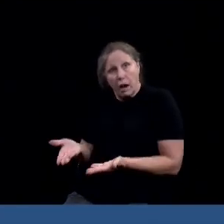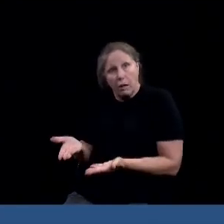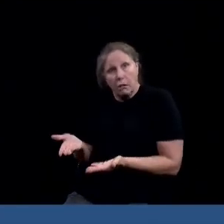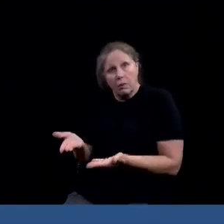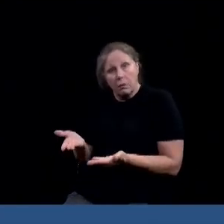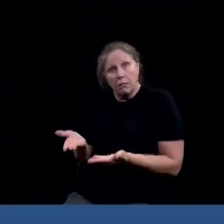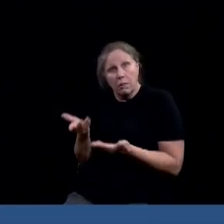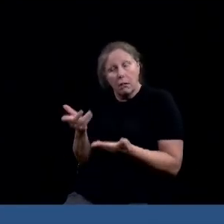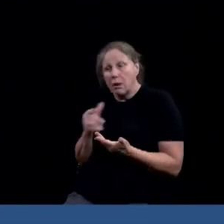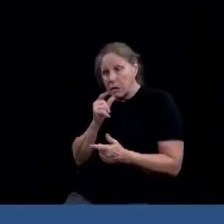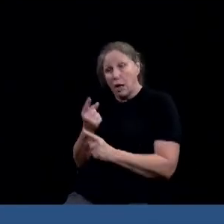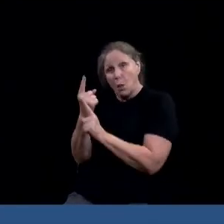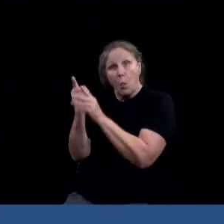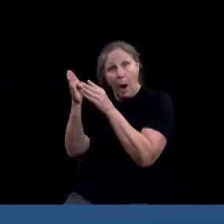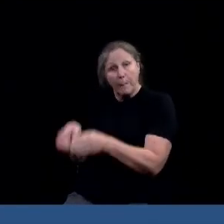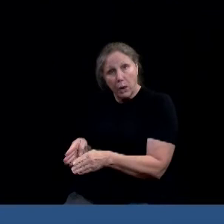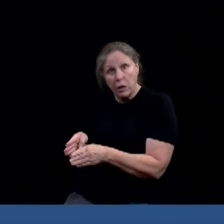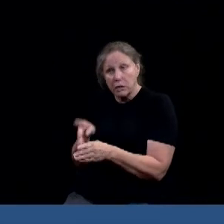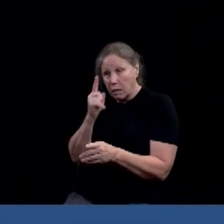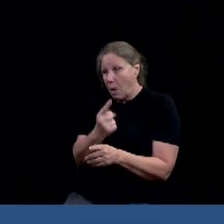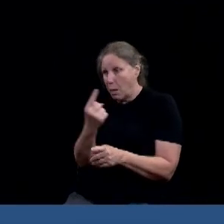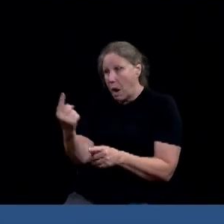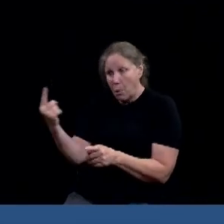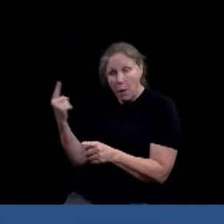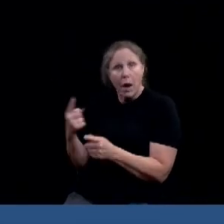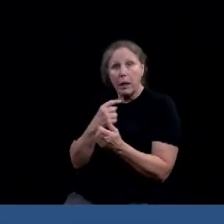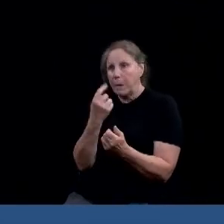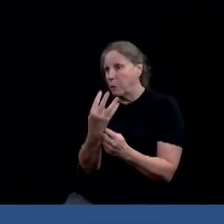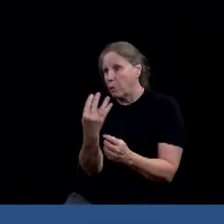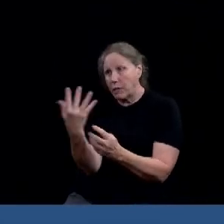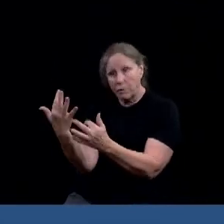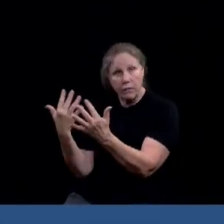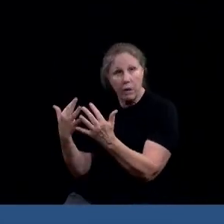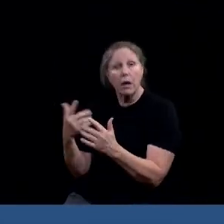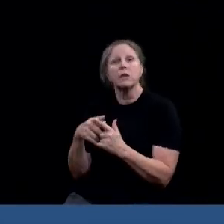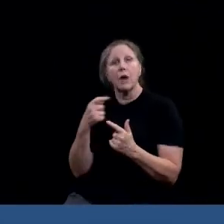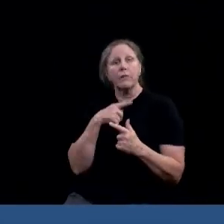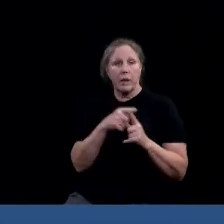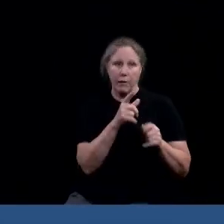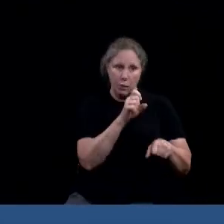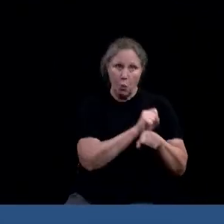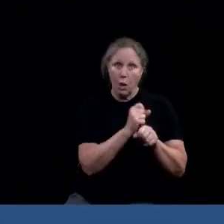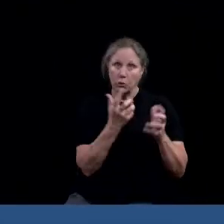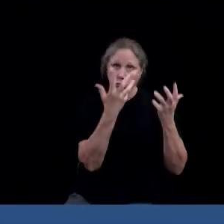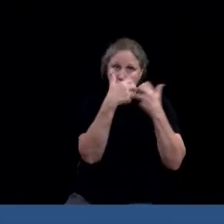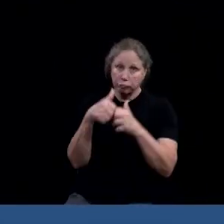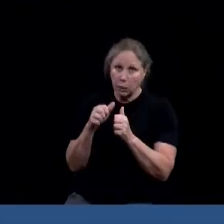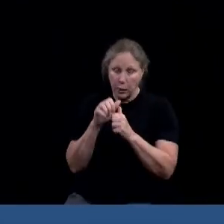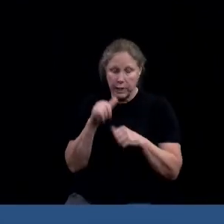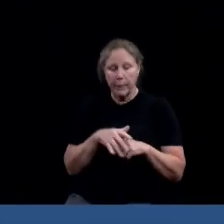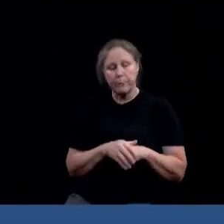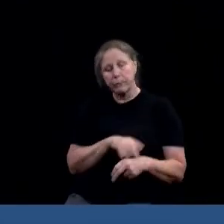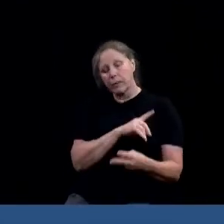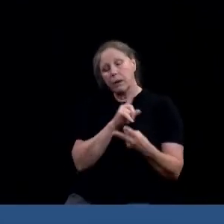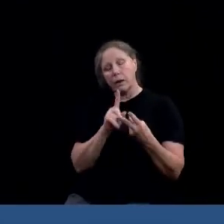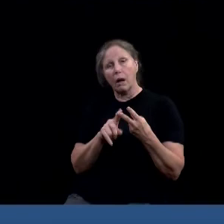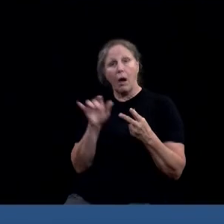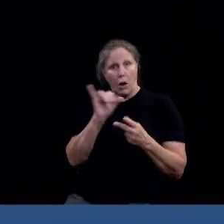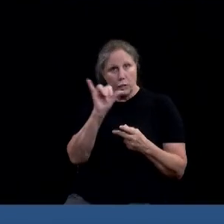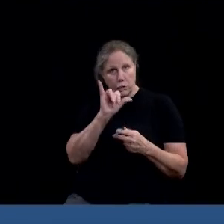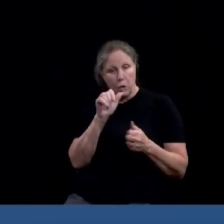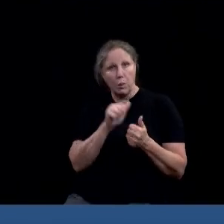households. So we have to make that work. One of the other things, of course, in this process is the upgrade to